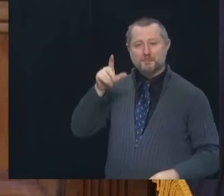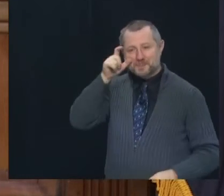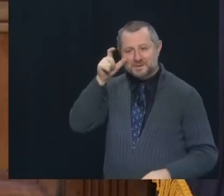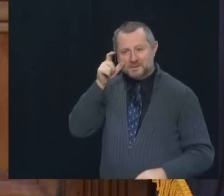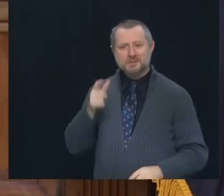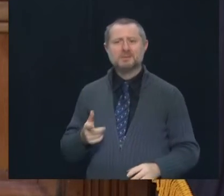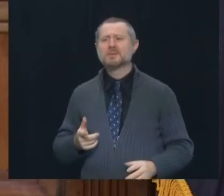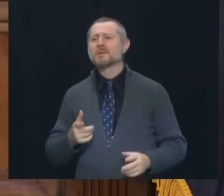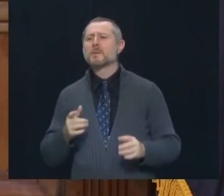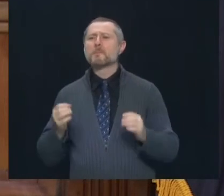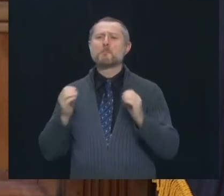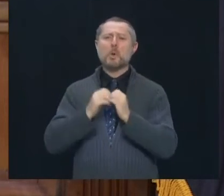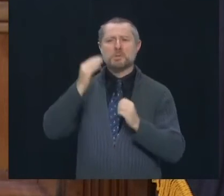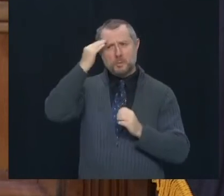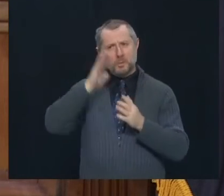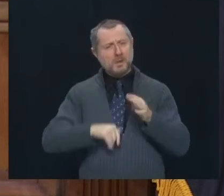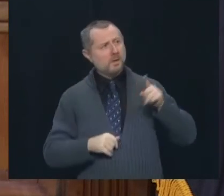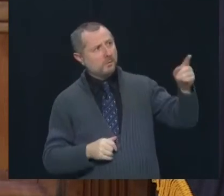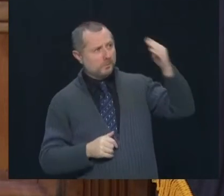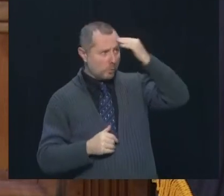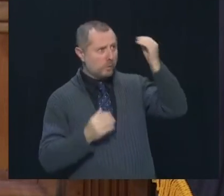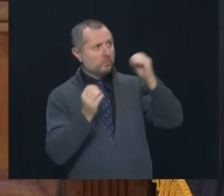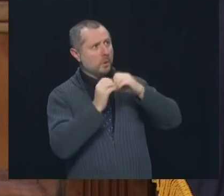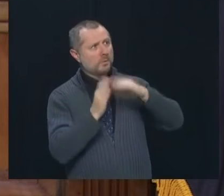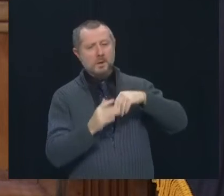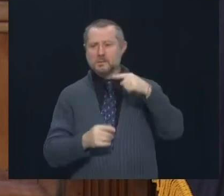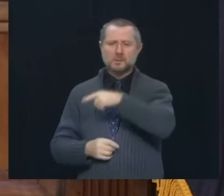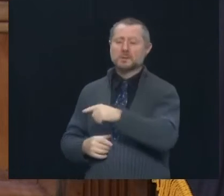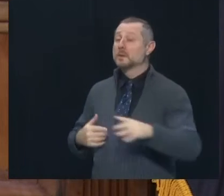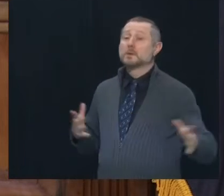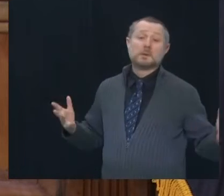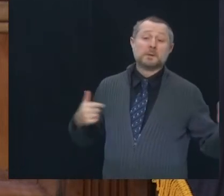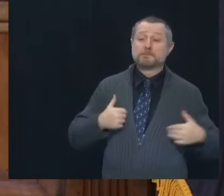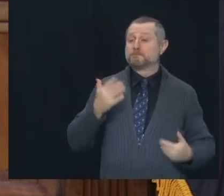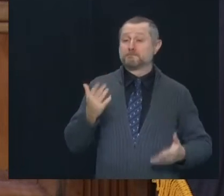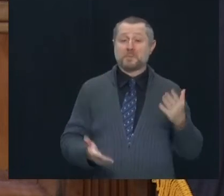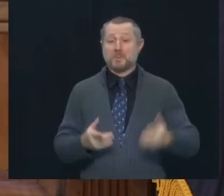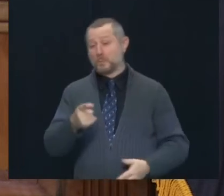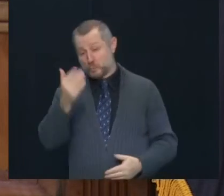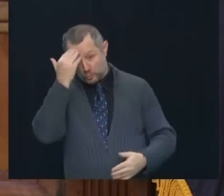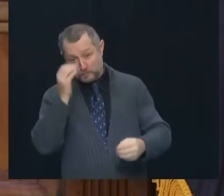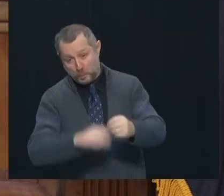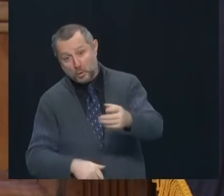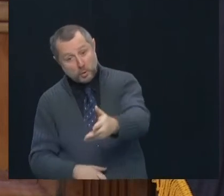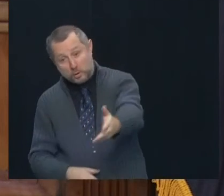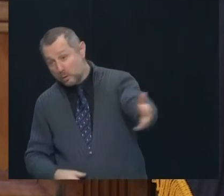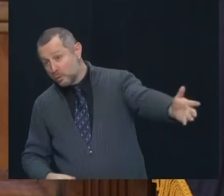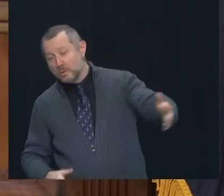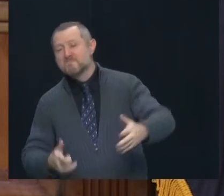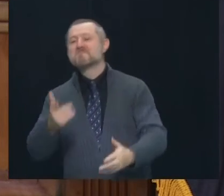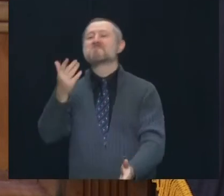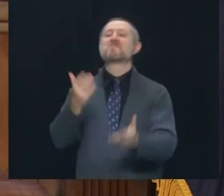them. Okay, maybe you do, but maybe you don't.